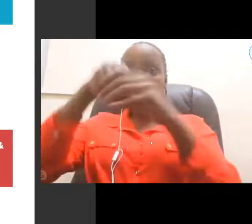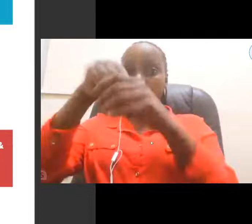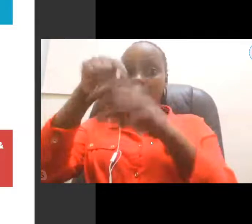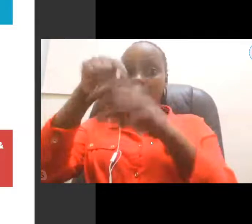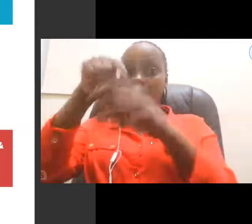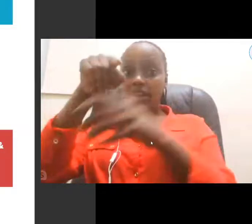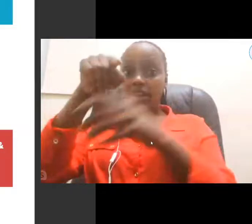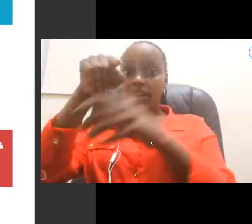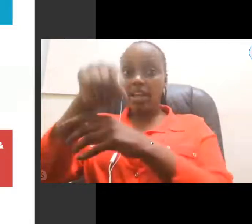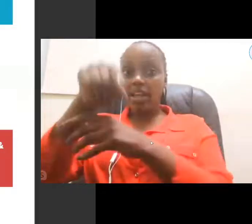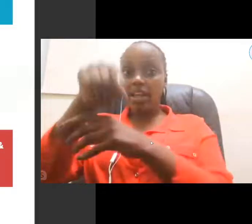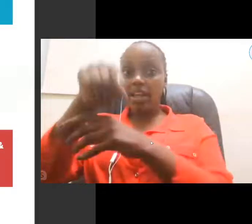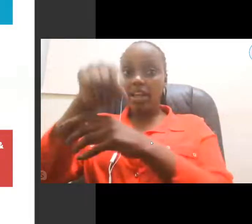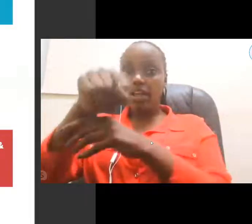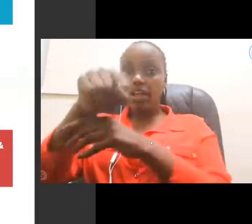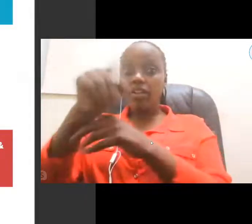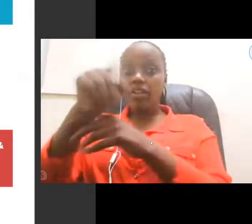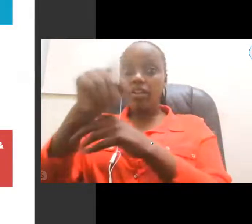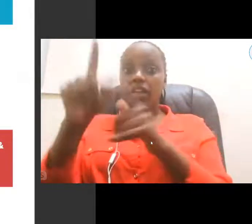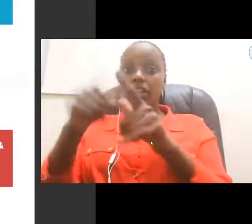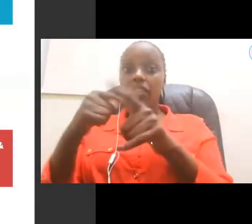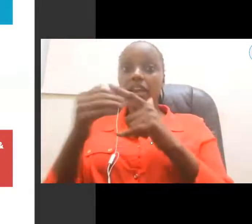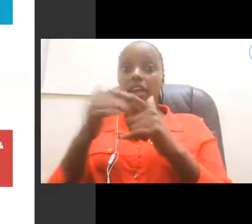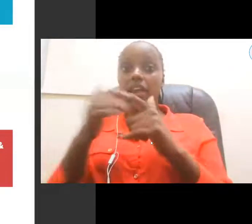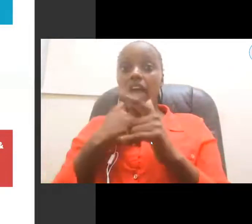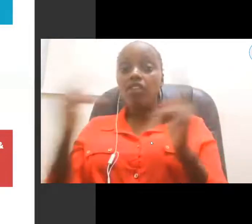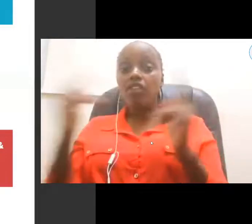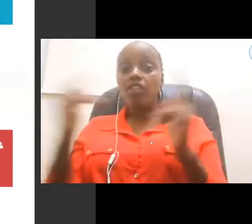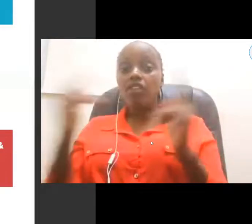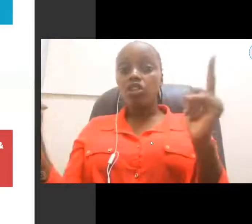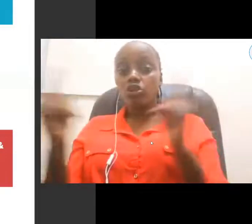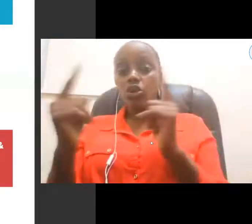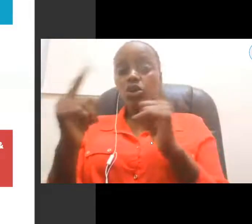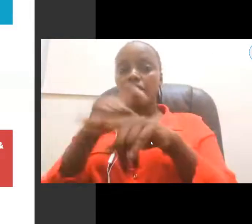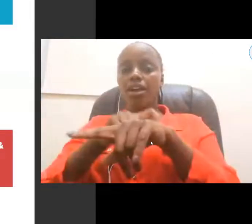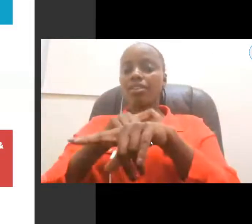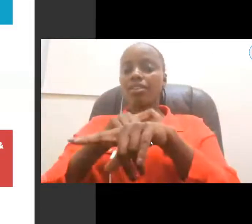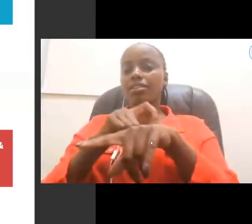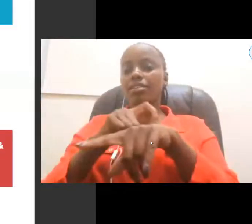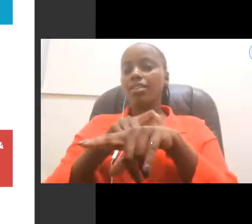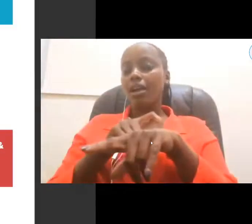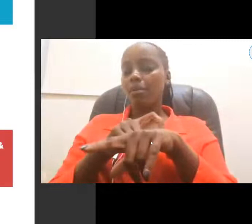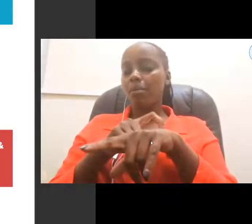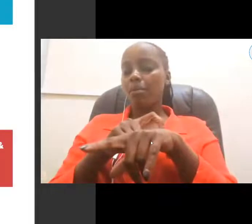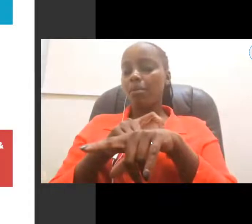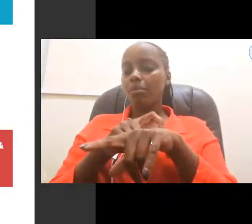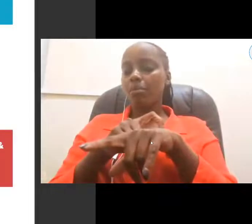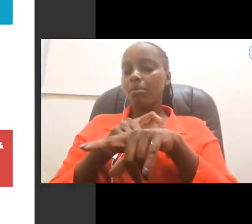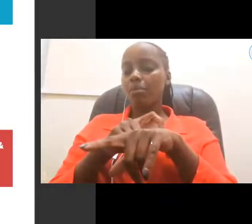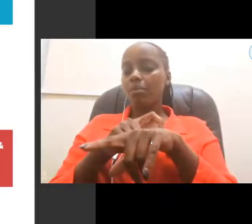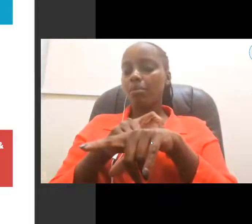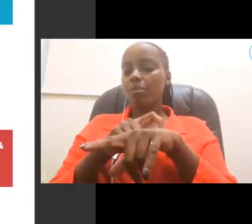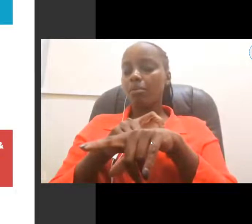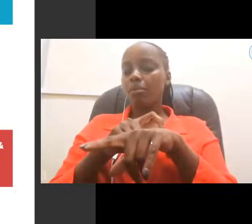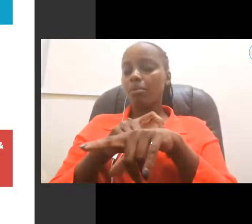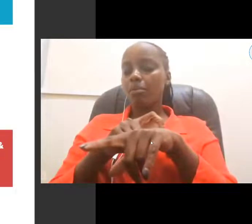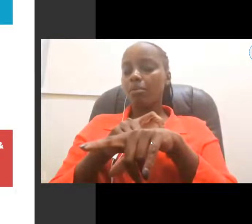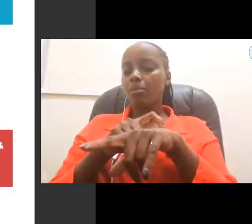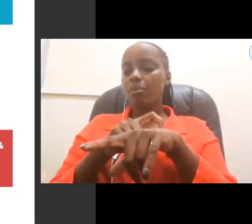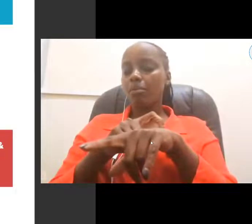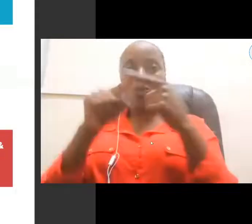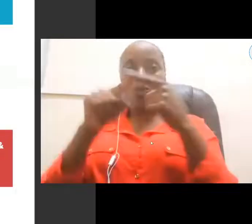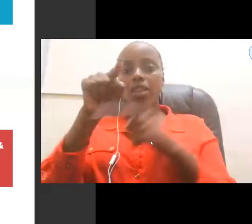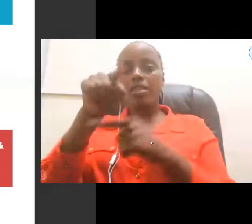and ensure that we monitor that which we said we want to achieve through our strategic plan. And the last block is just showing the next